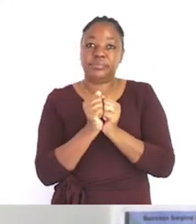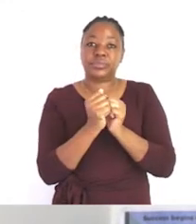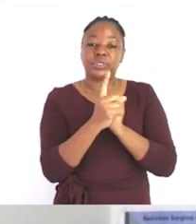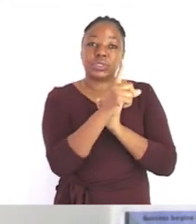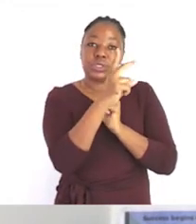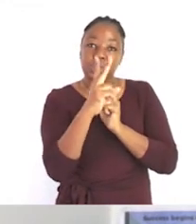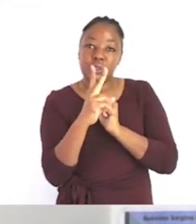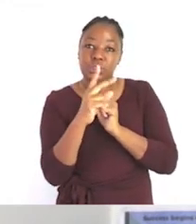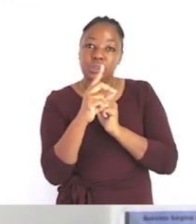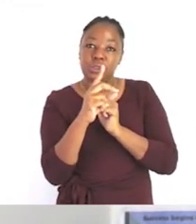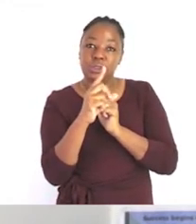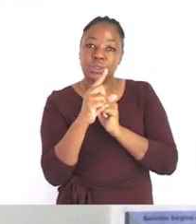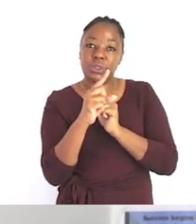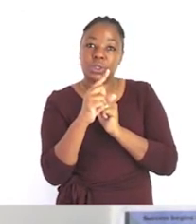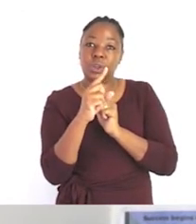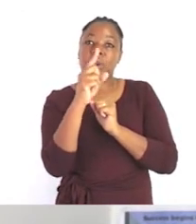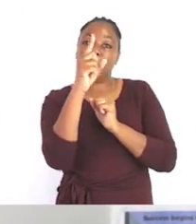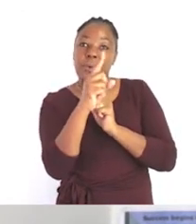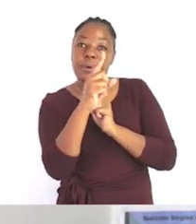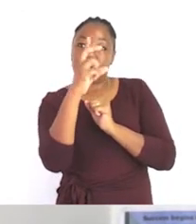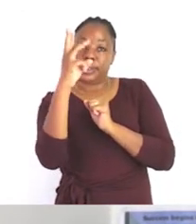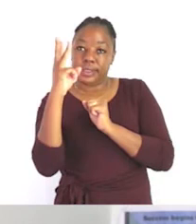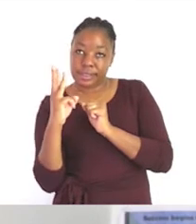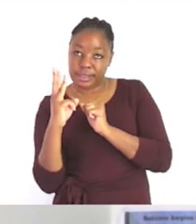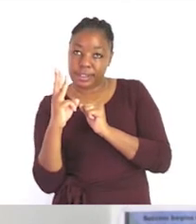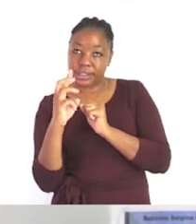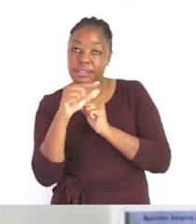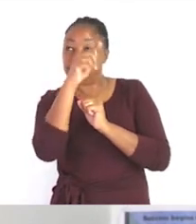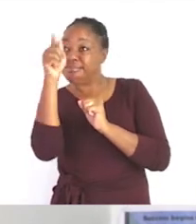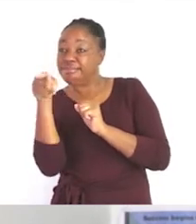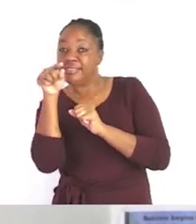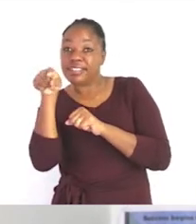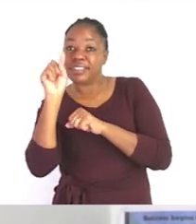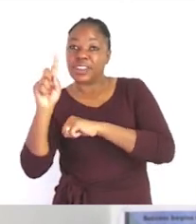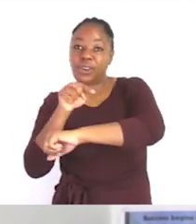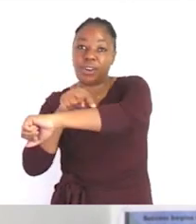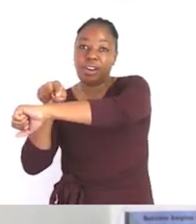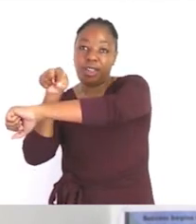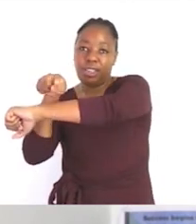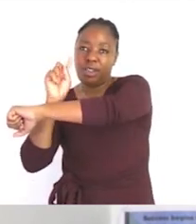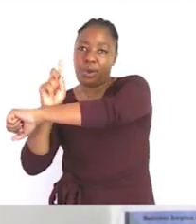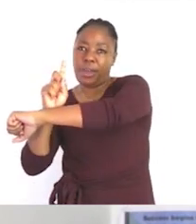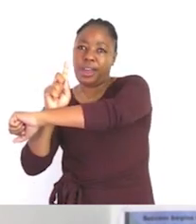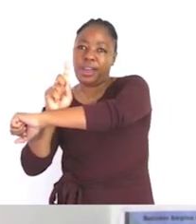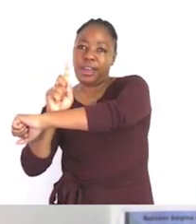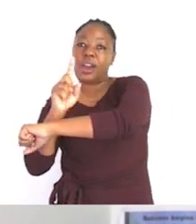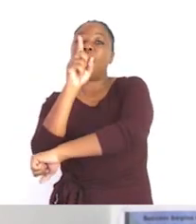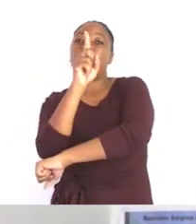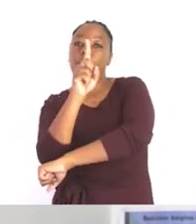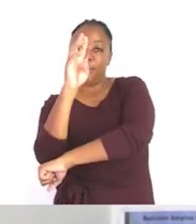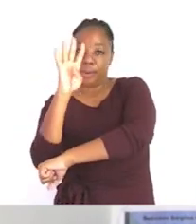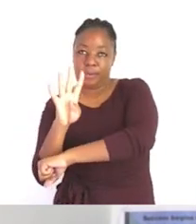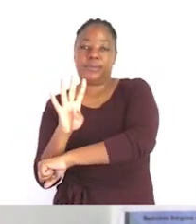12, 13, and our next number is 14.